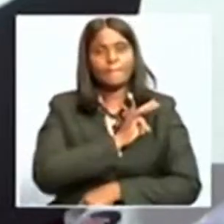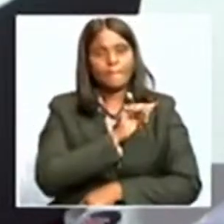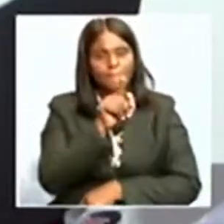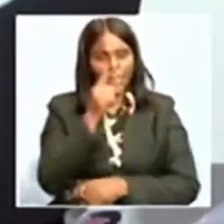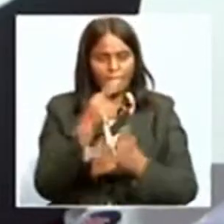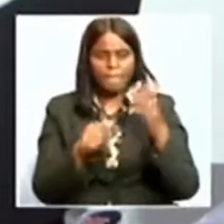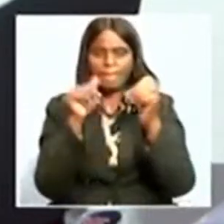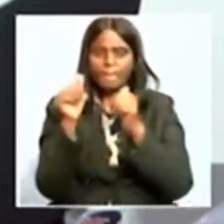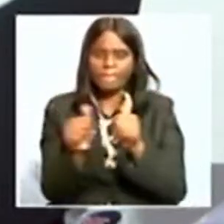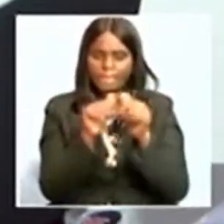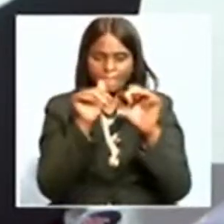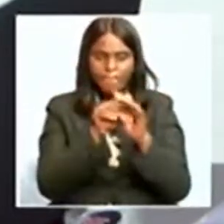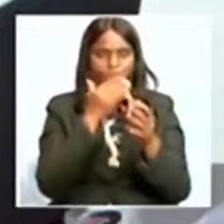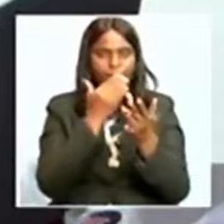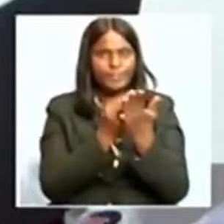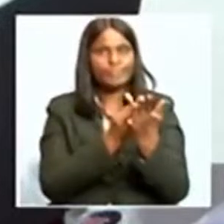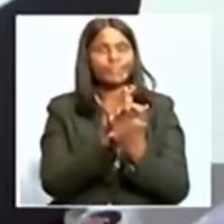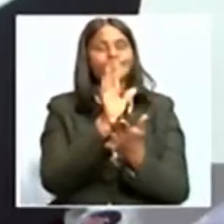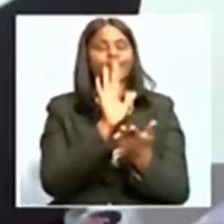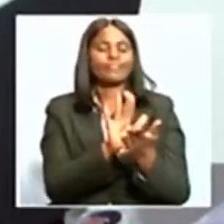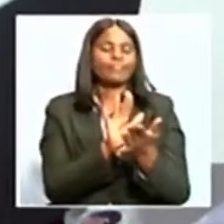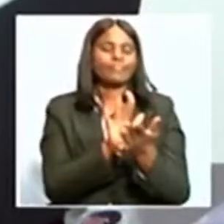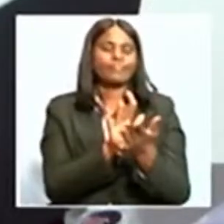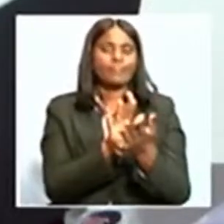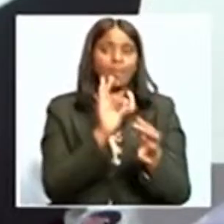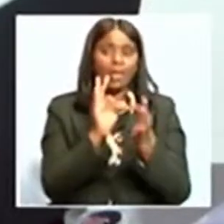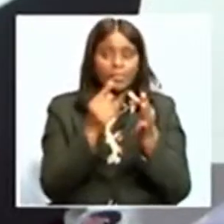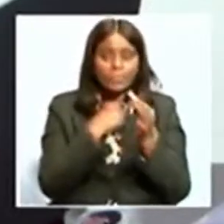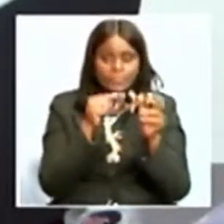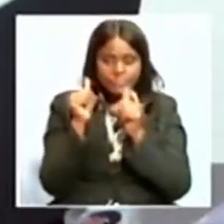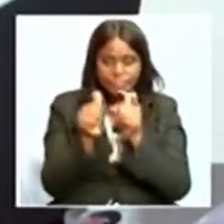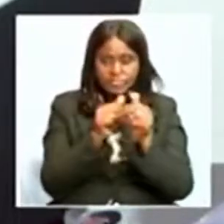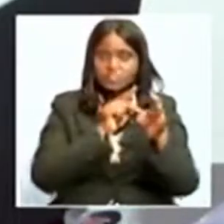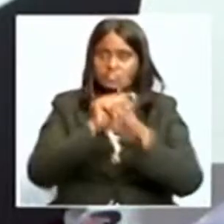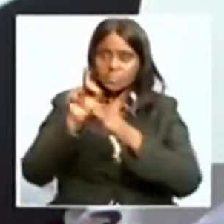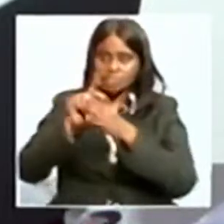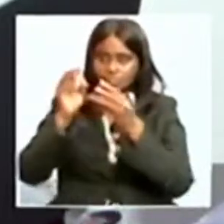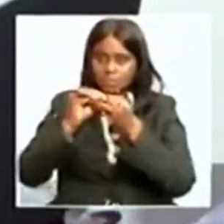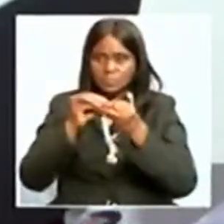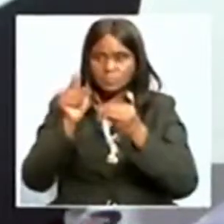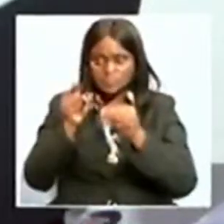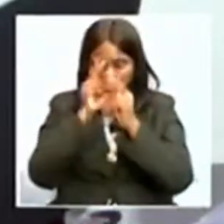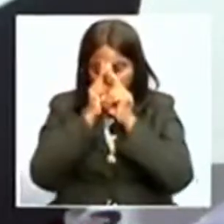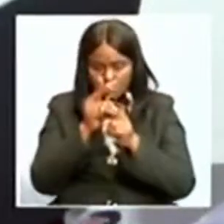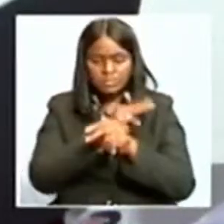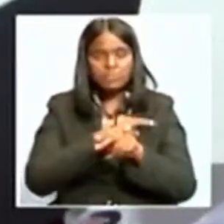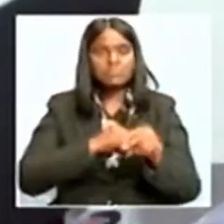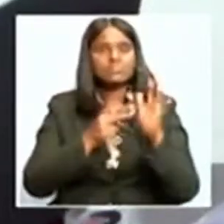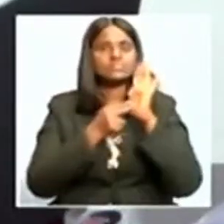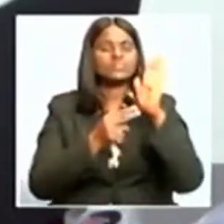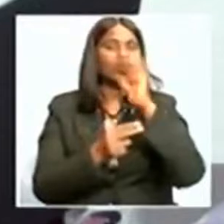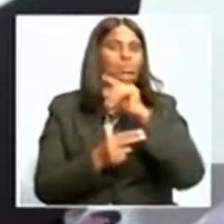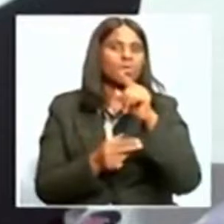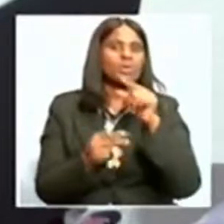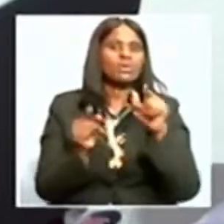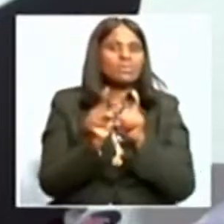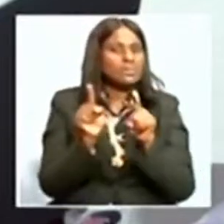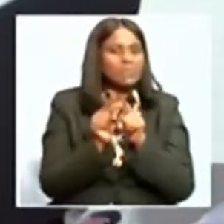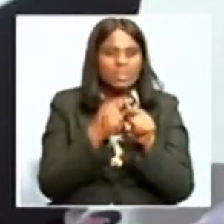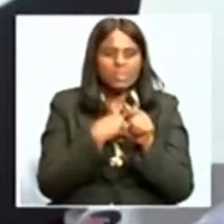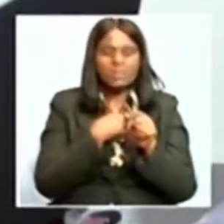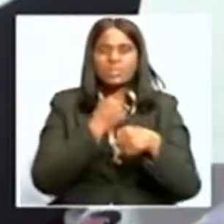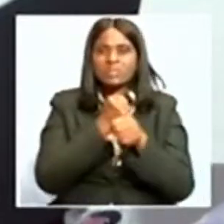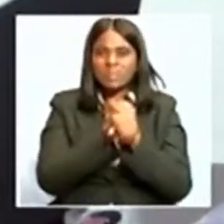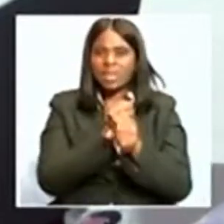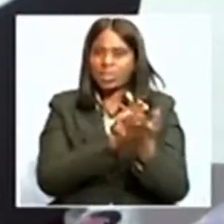are acting in good faith. So if I'm acting professionally, like the honorable member indicated, and I make